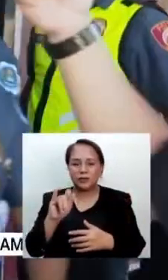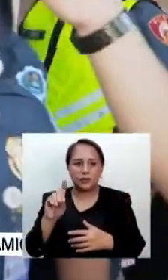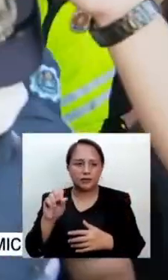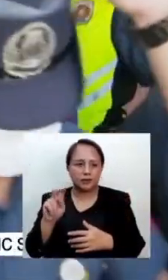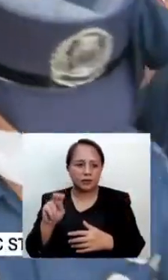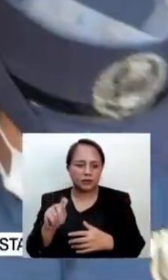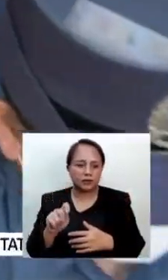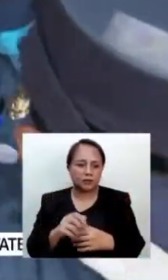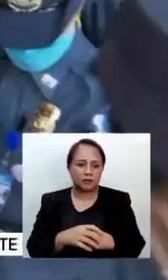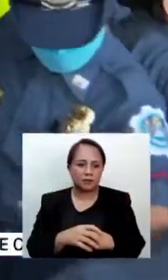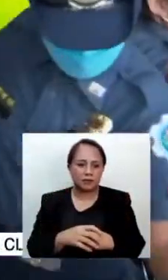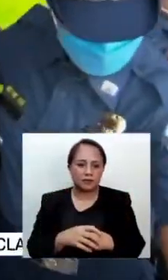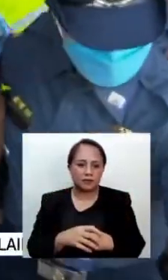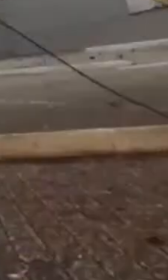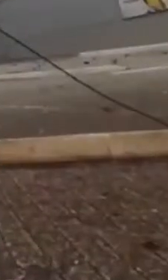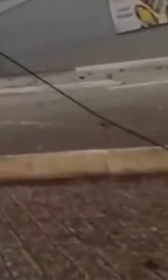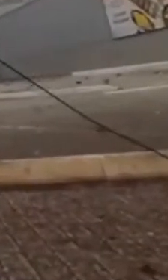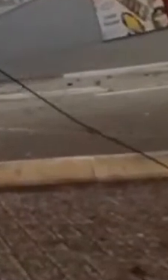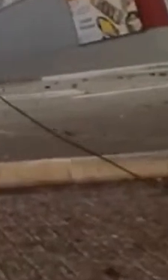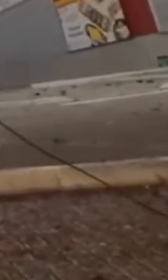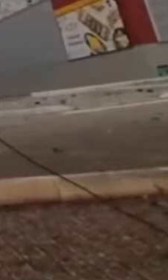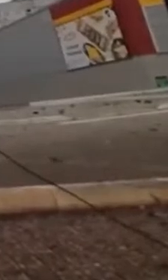News.